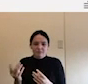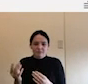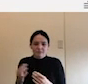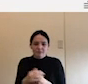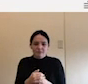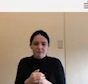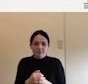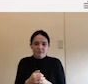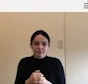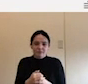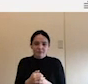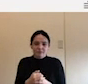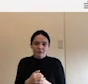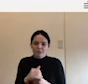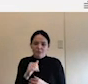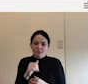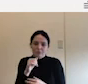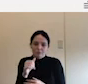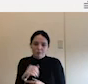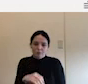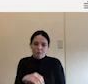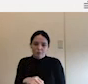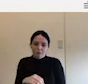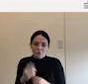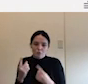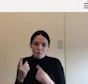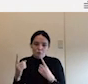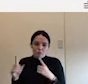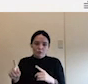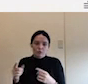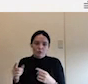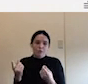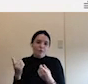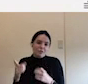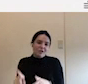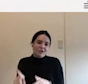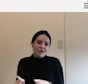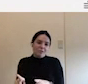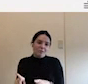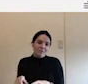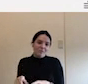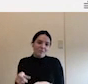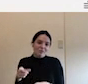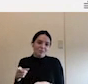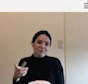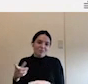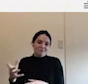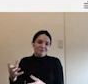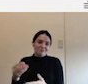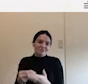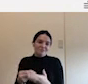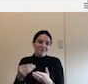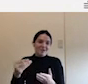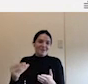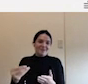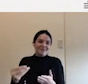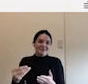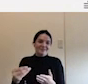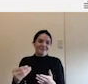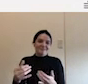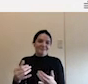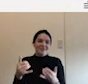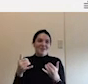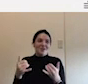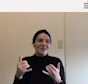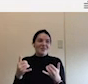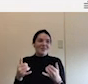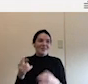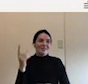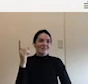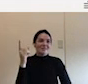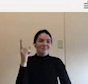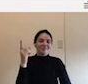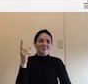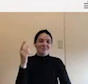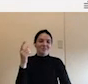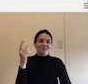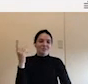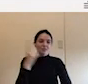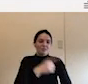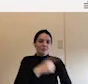Oh. So this is what happens when you buy equipment on the day of the presentation and make